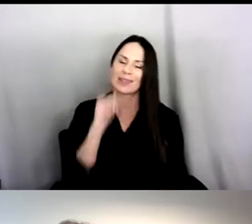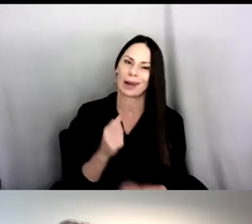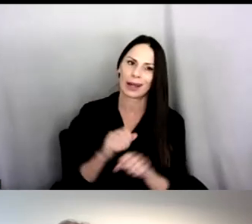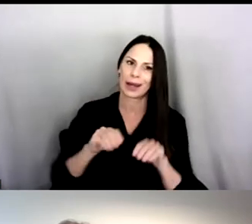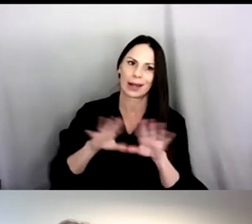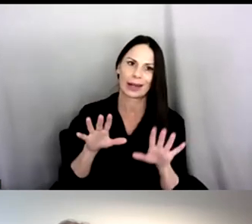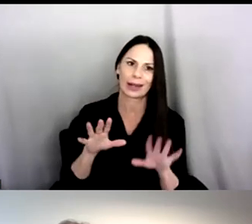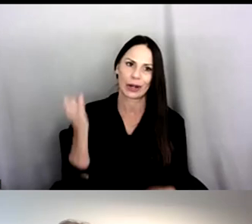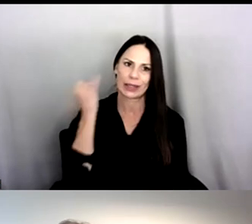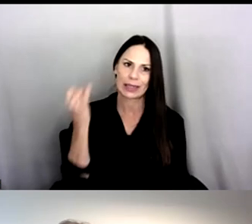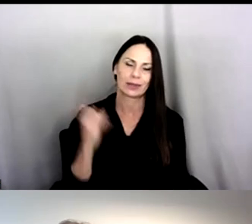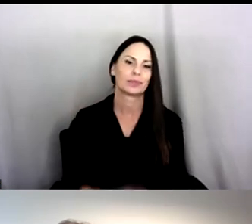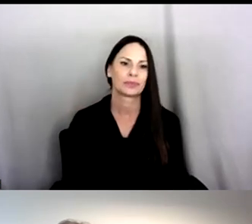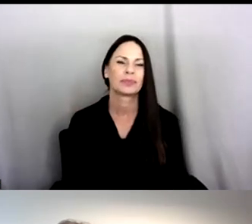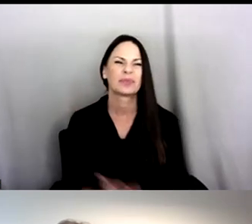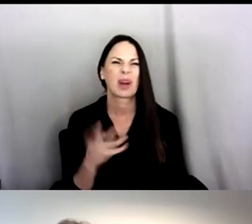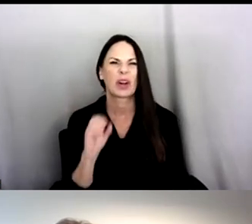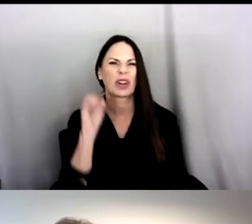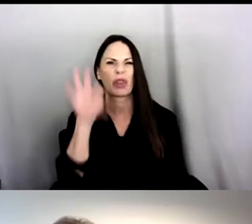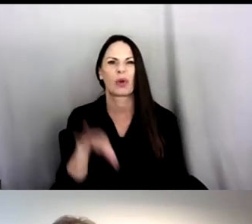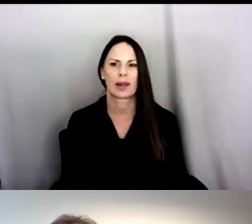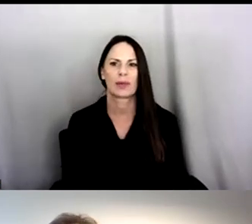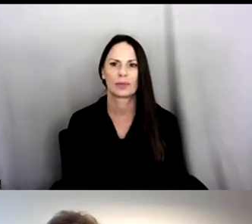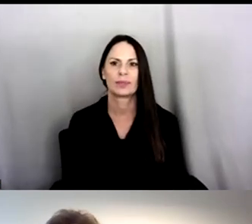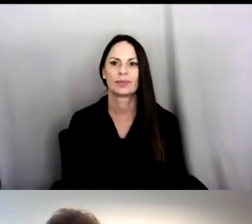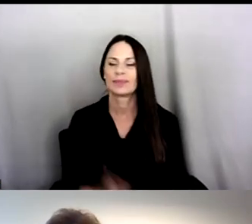there. Thank you, Dr. Rob.